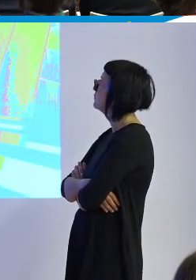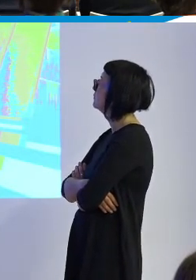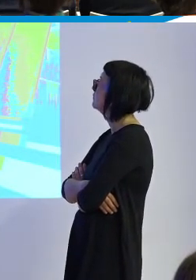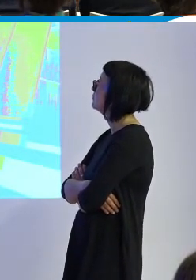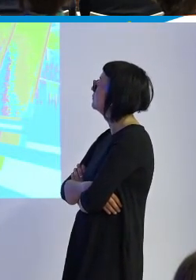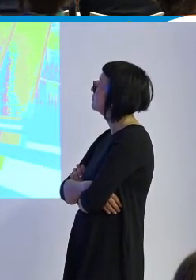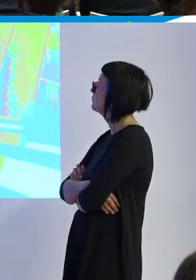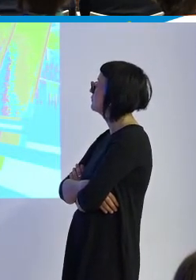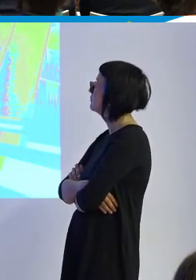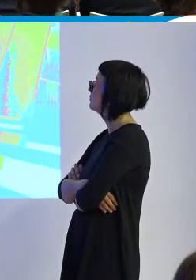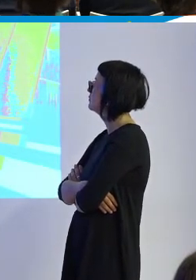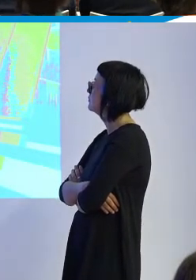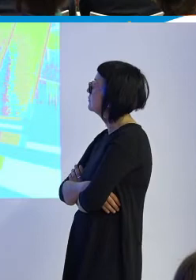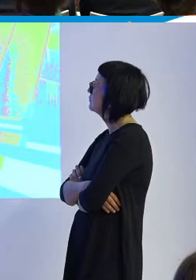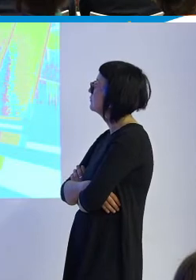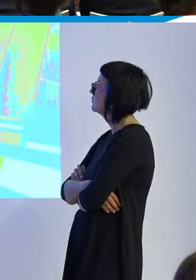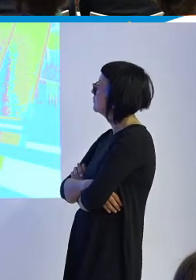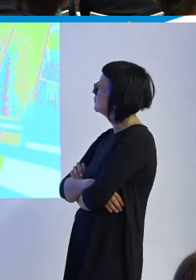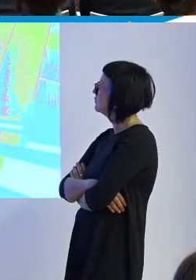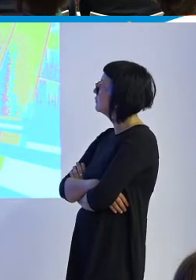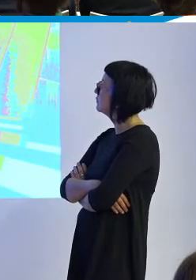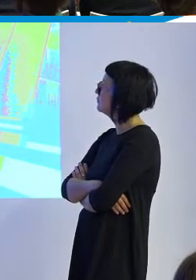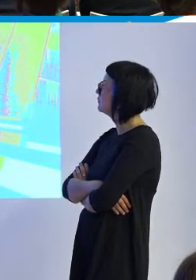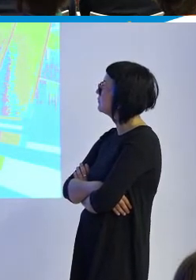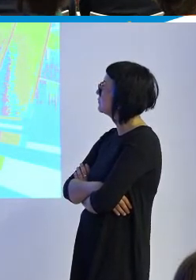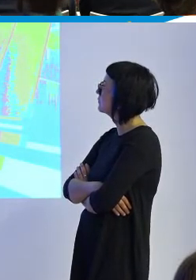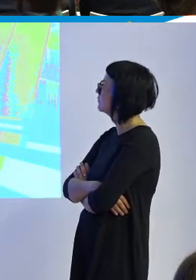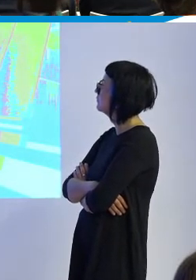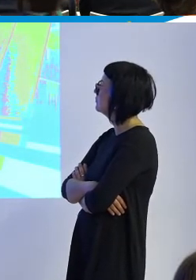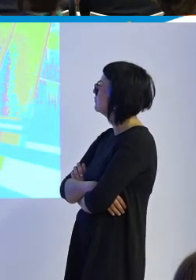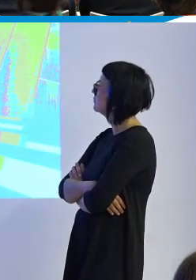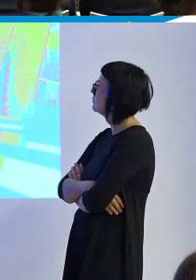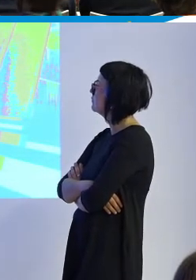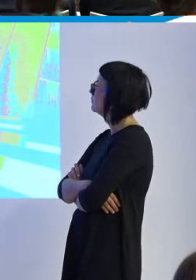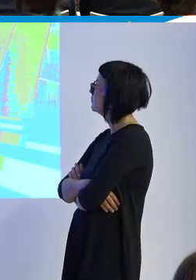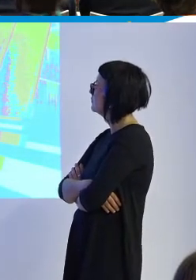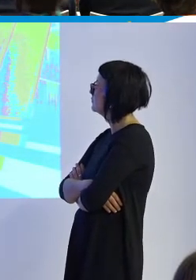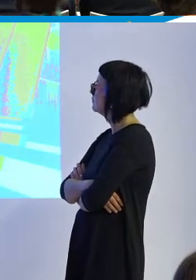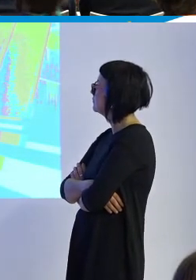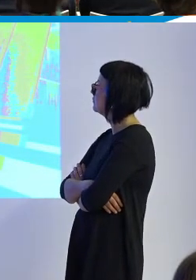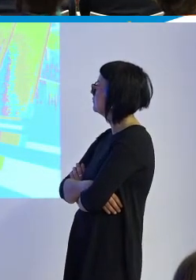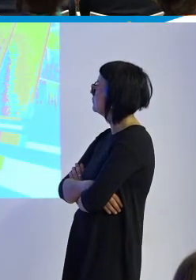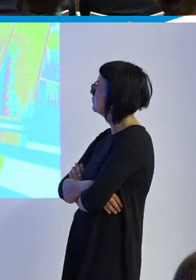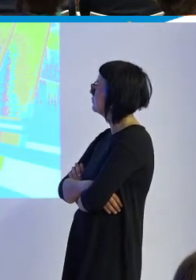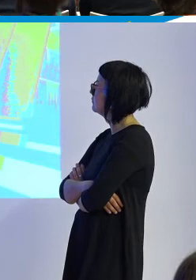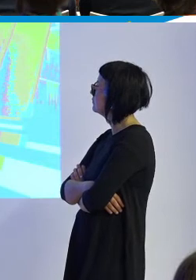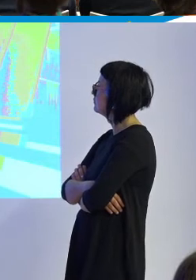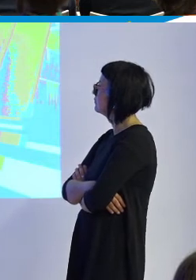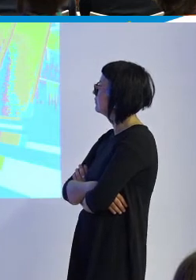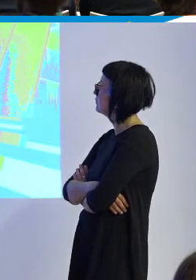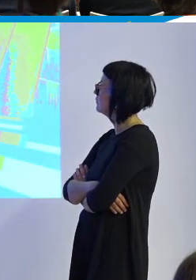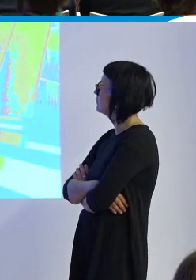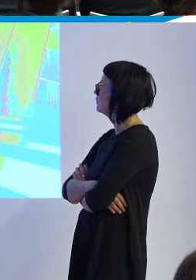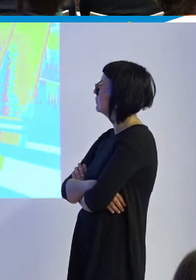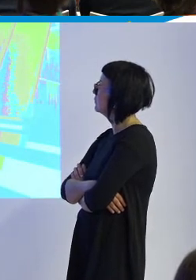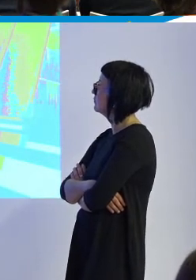a team of experts in robot software technology sensor technology mechanical technology universal design and care